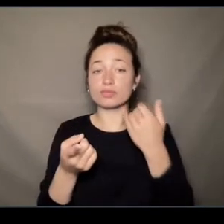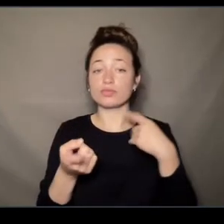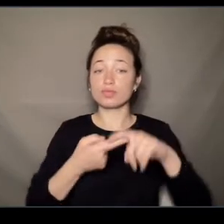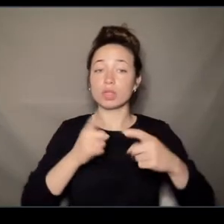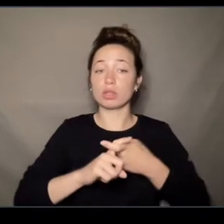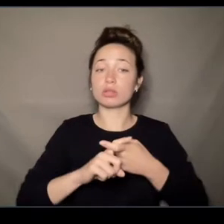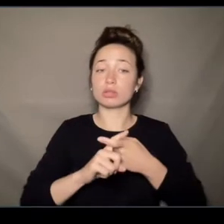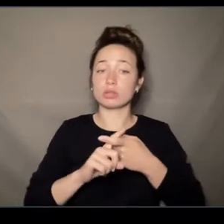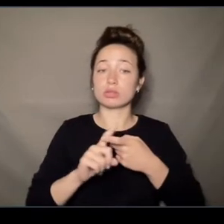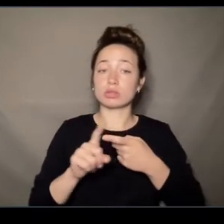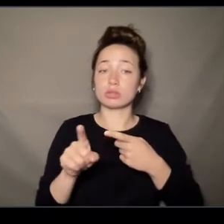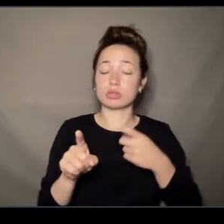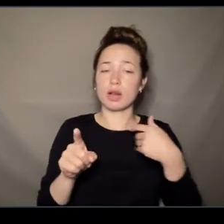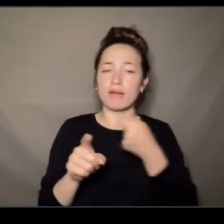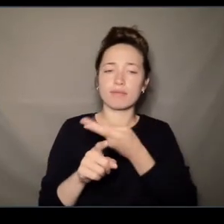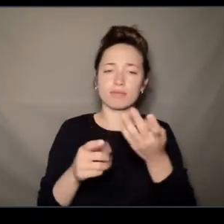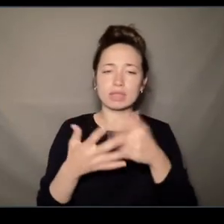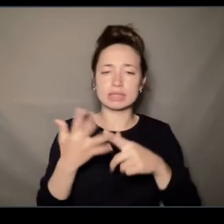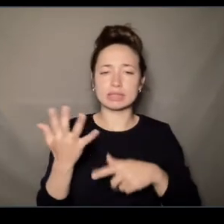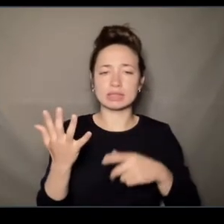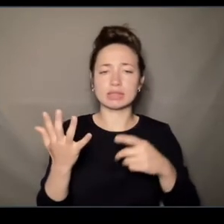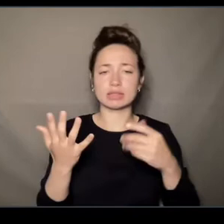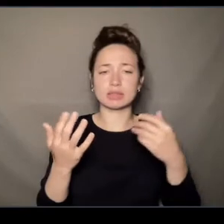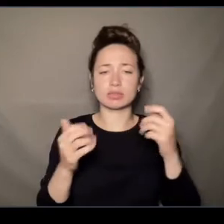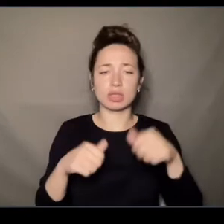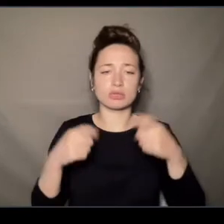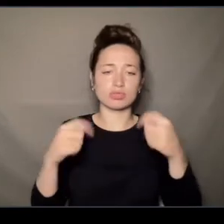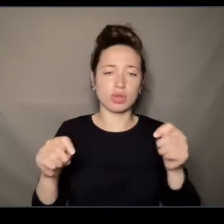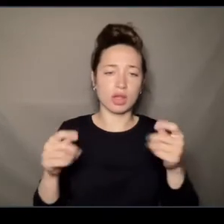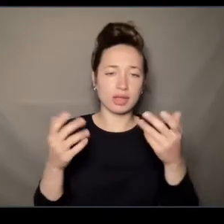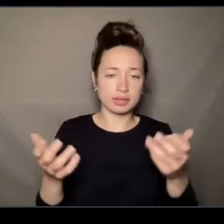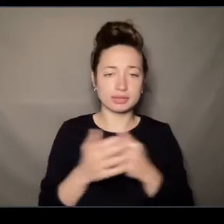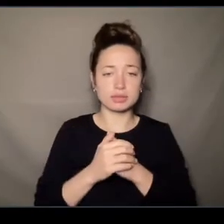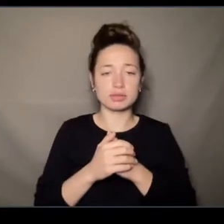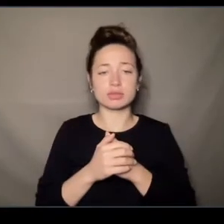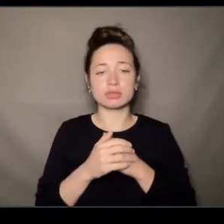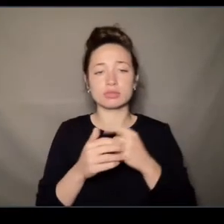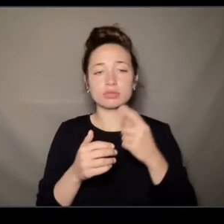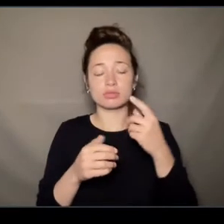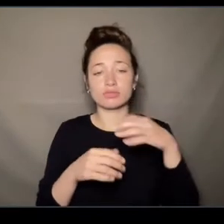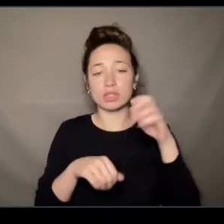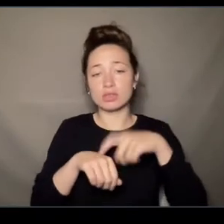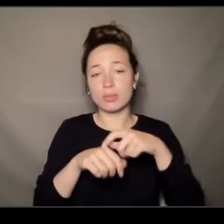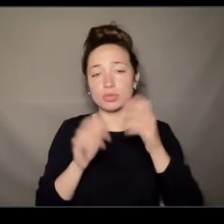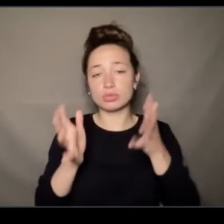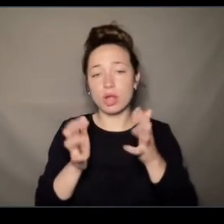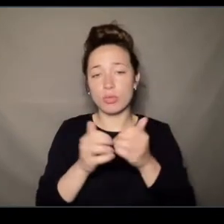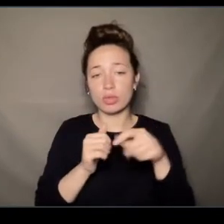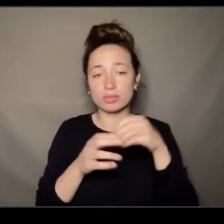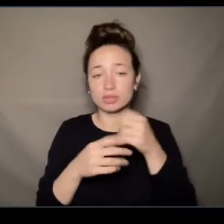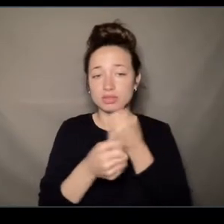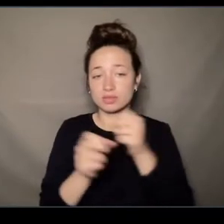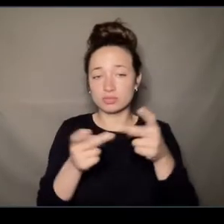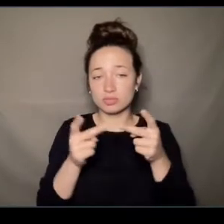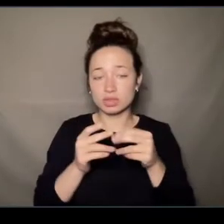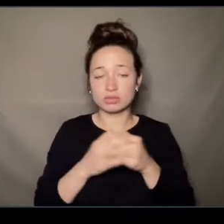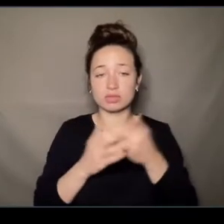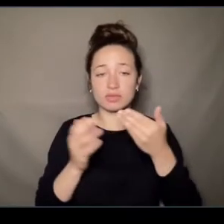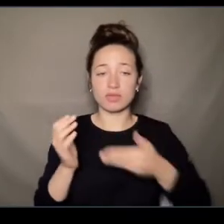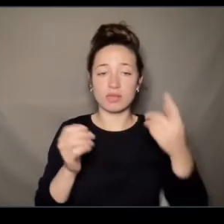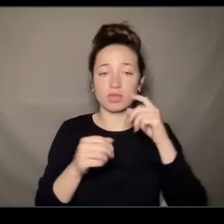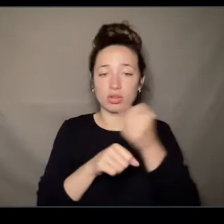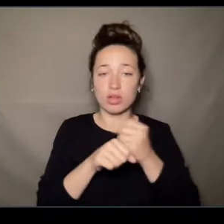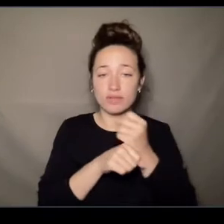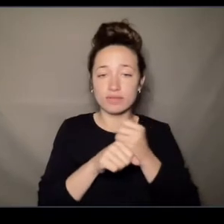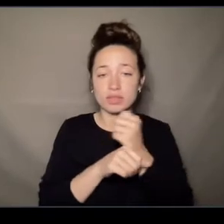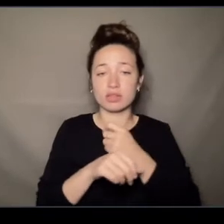friend that you think is being abused, there are things that you can do. Try to find a time you can talk with them in a safe